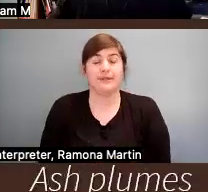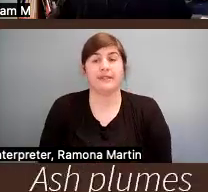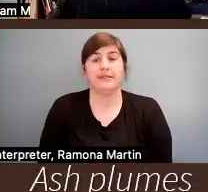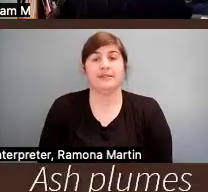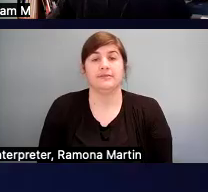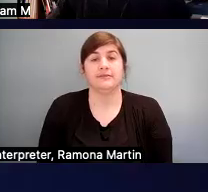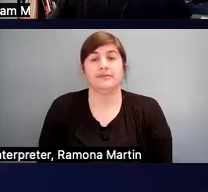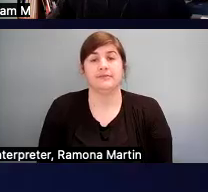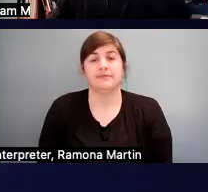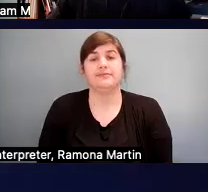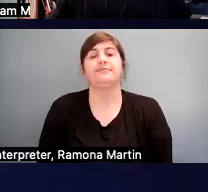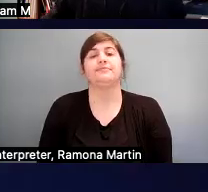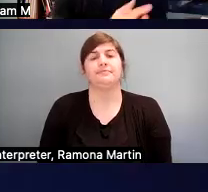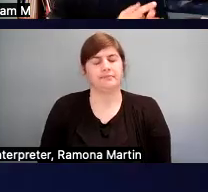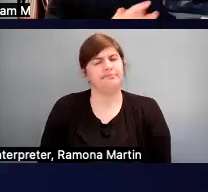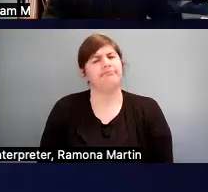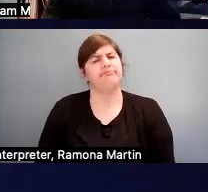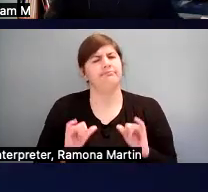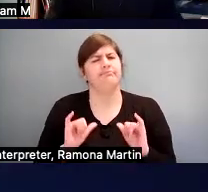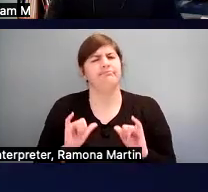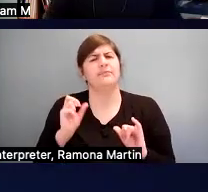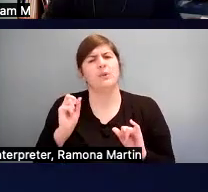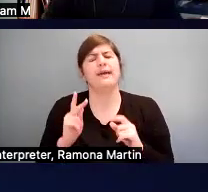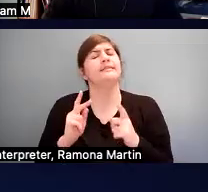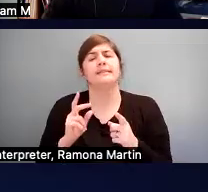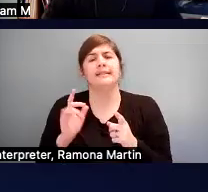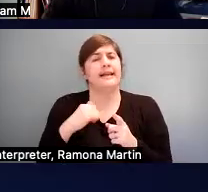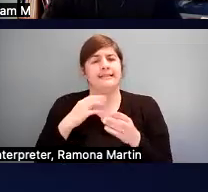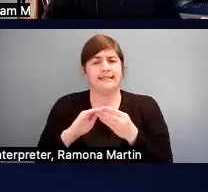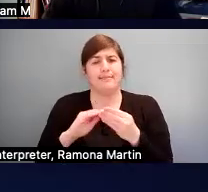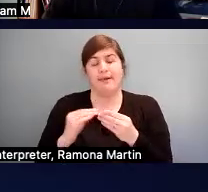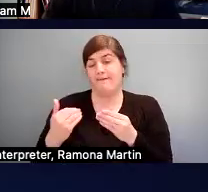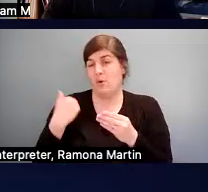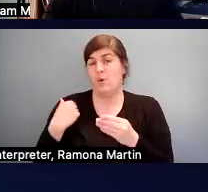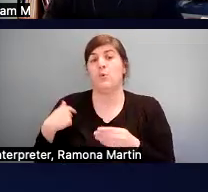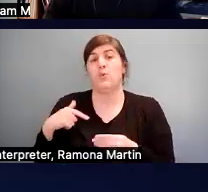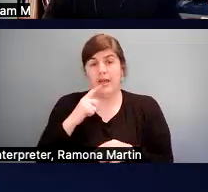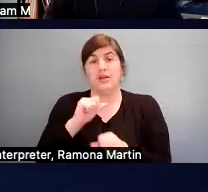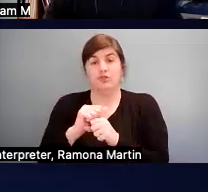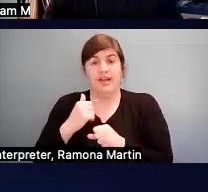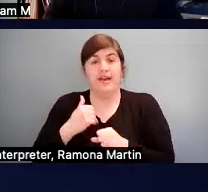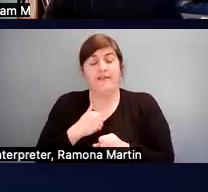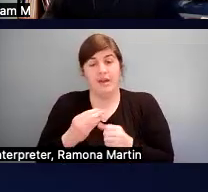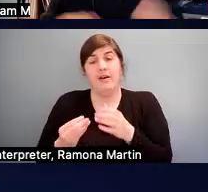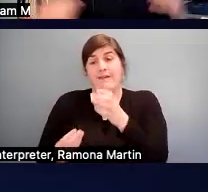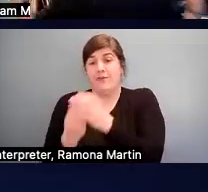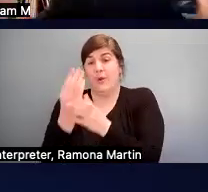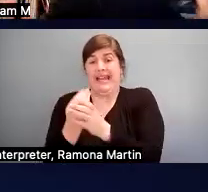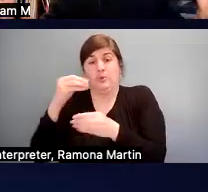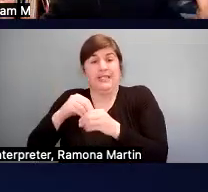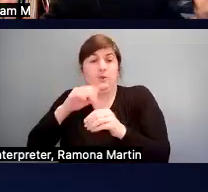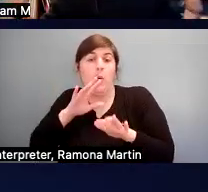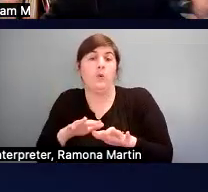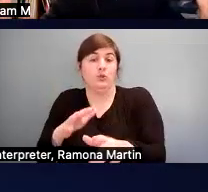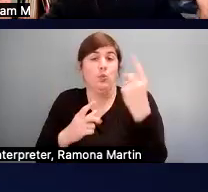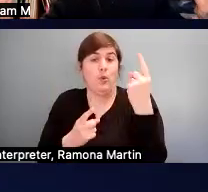Ooh, that one hasn't worked. So, like I said before, we do have actually volcanoes in our oceans as well. So, one of the things that I